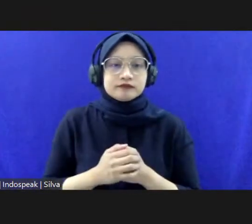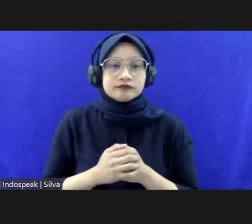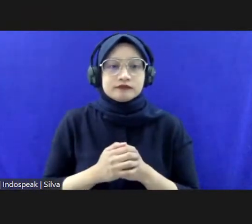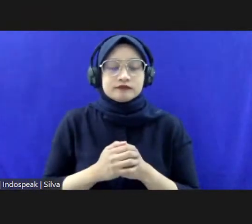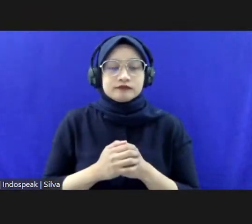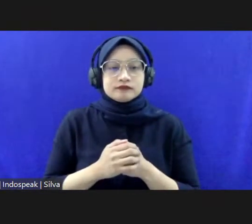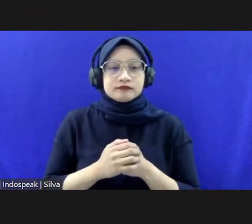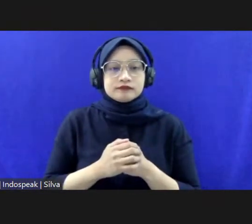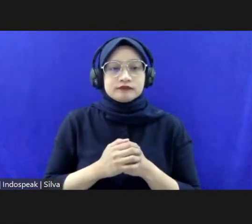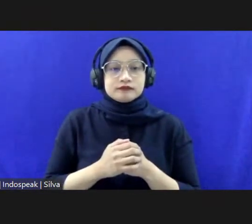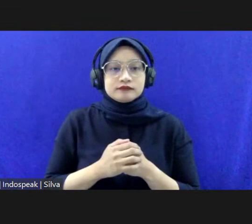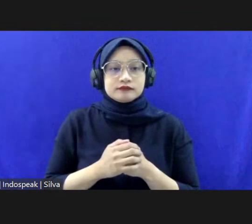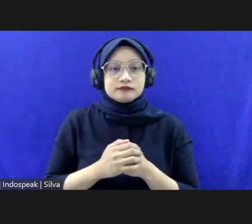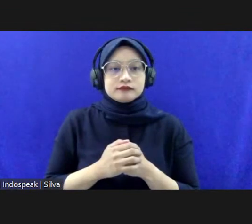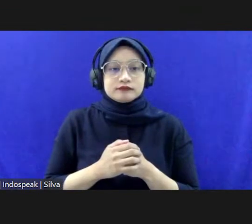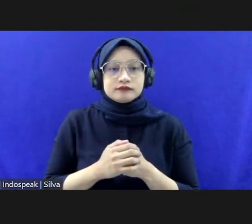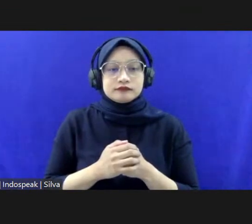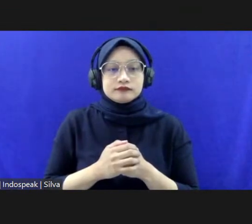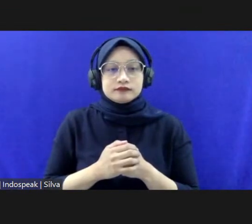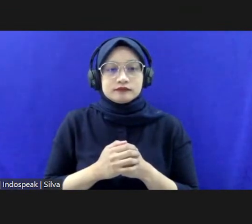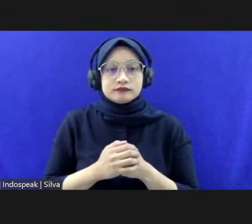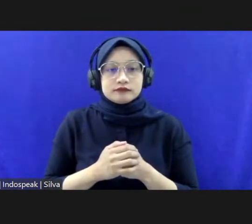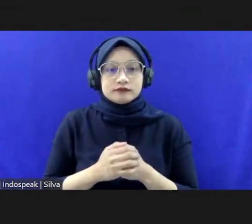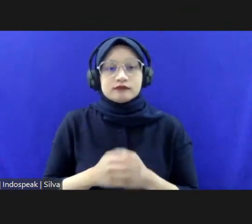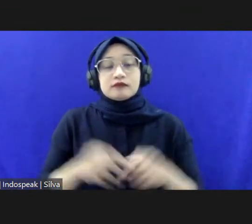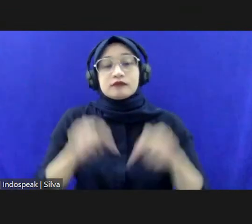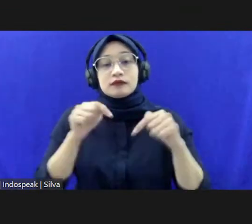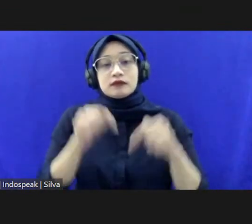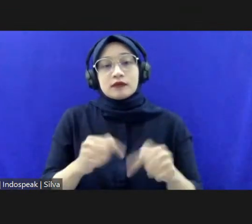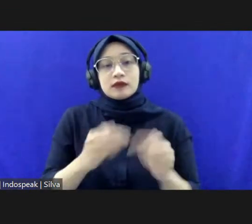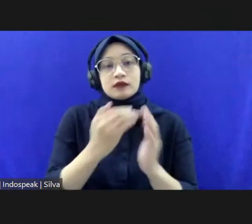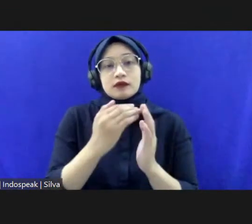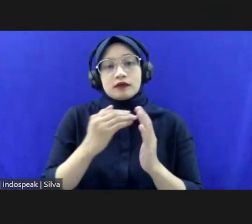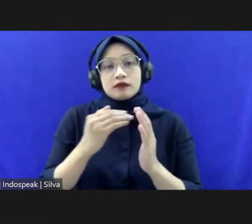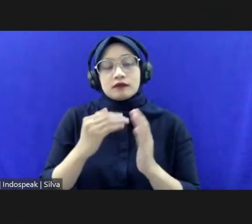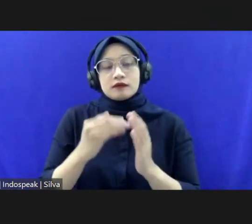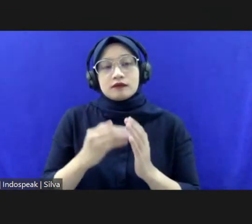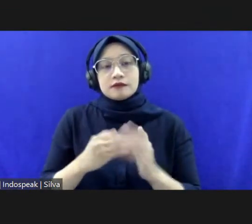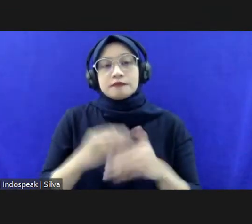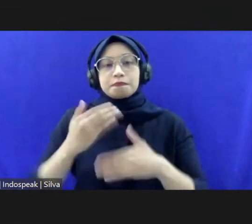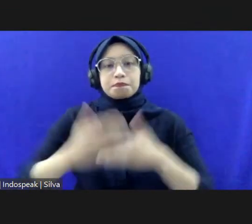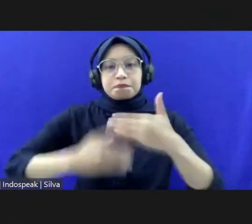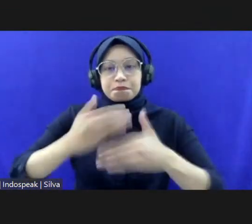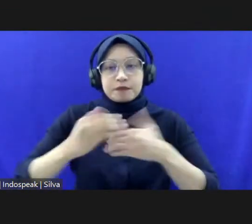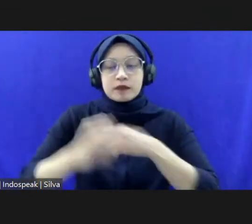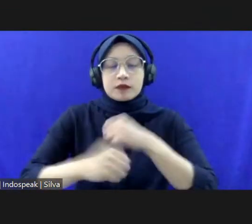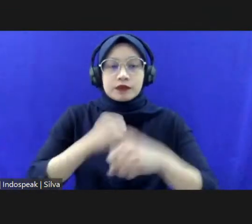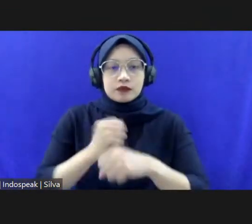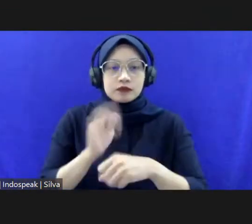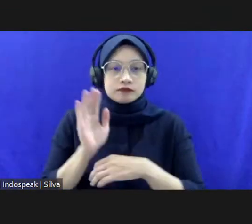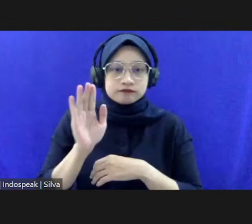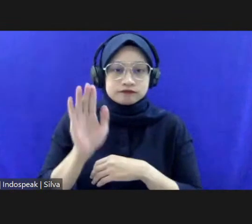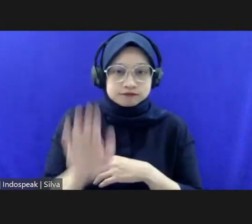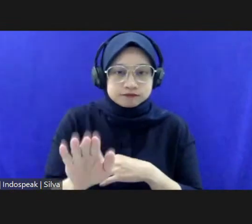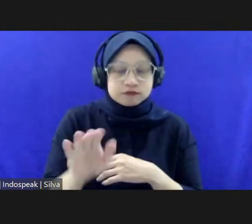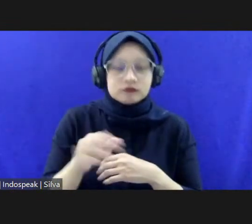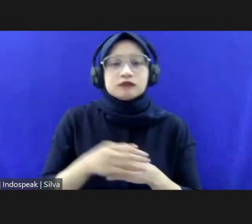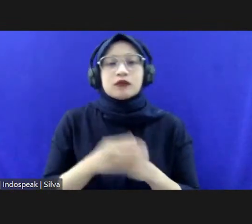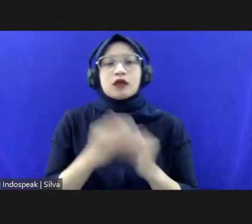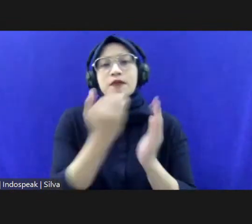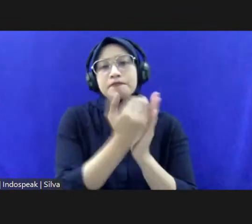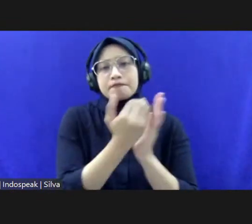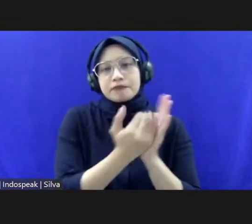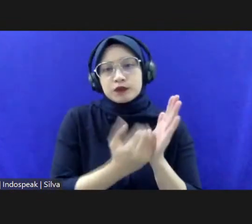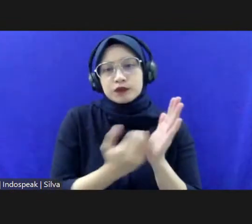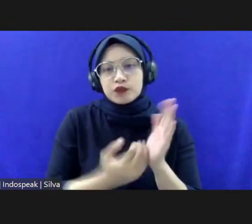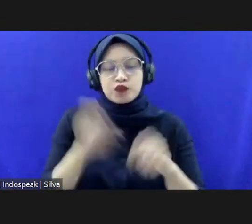global policymaking and engagement, at least for the next few years to come. It will require concerted